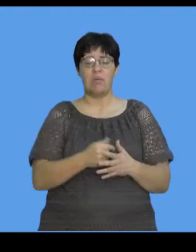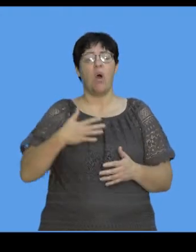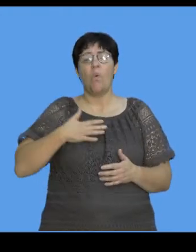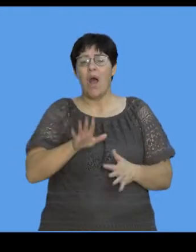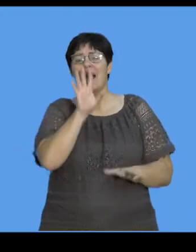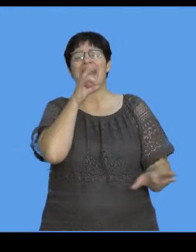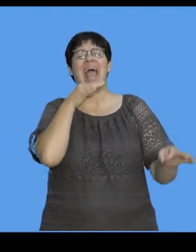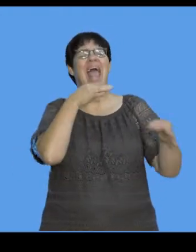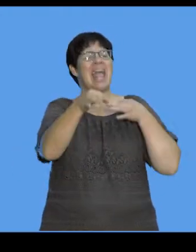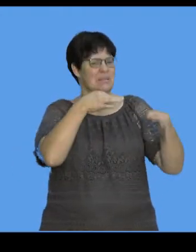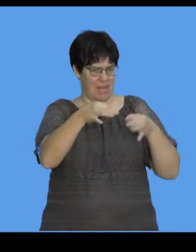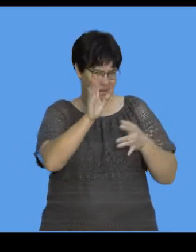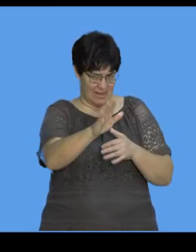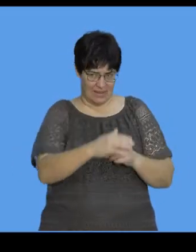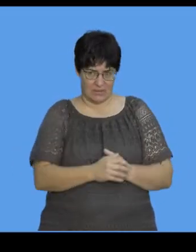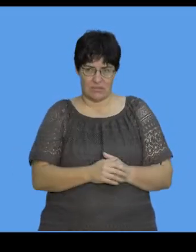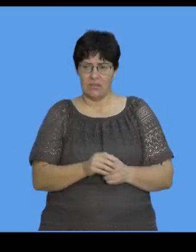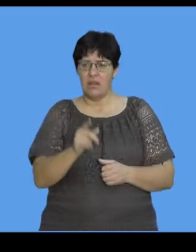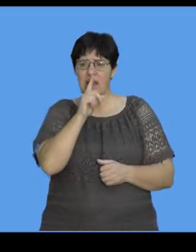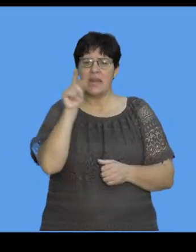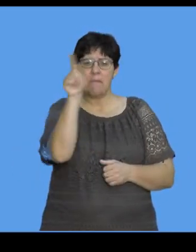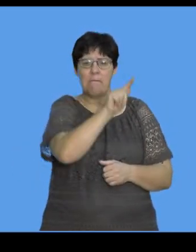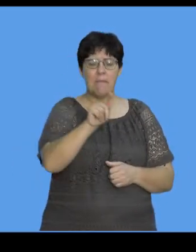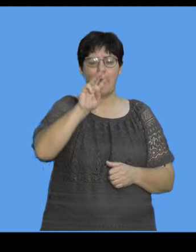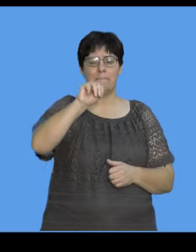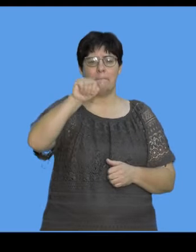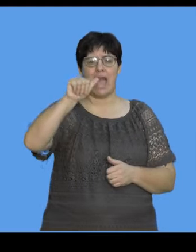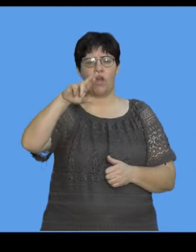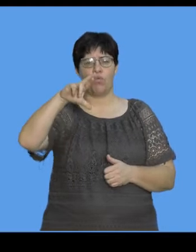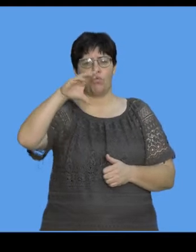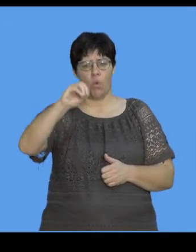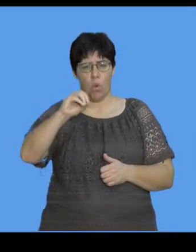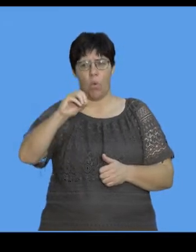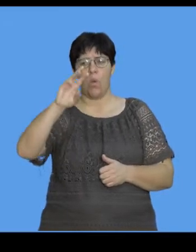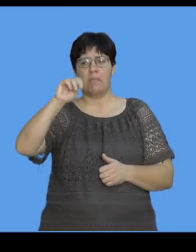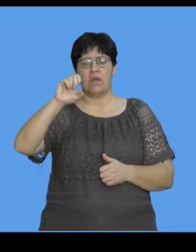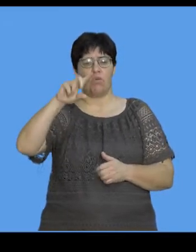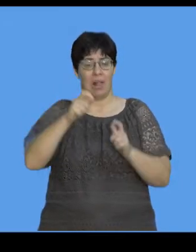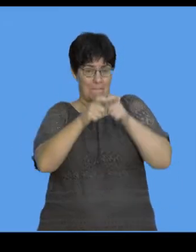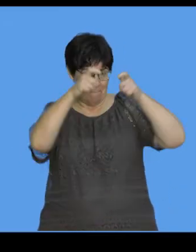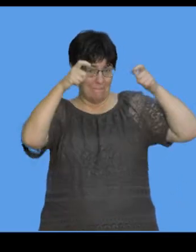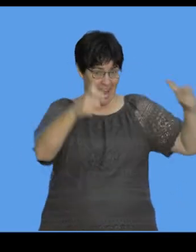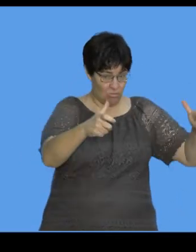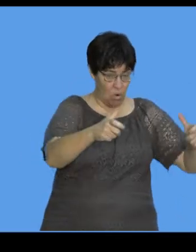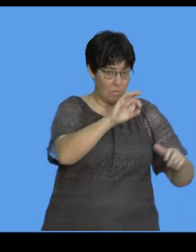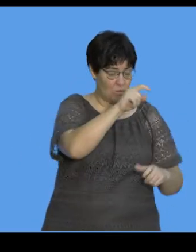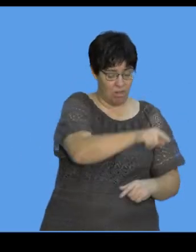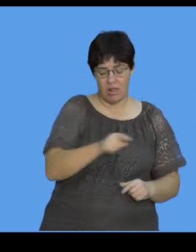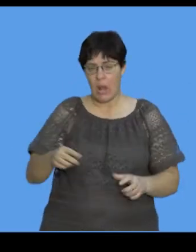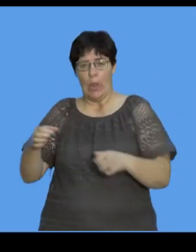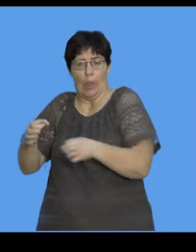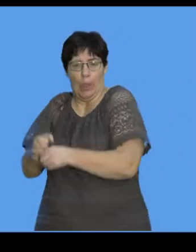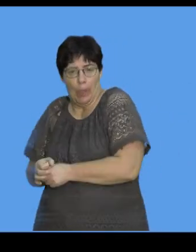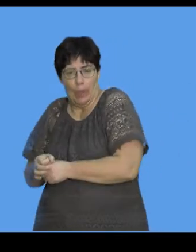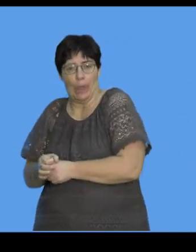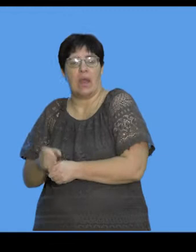red here, but I want to explain to you something. Is this word macro mineral and micro